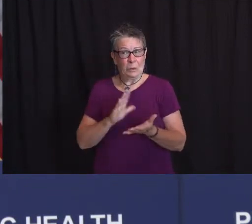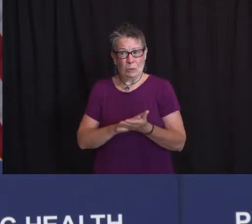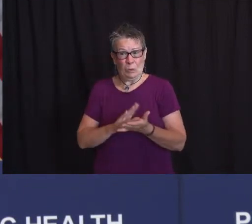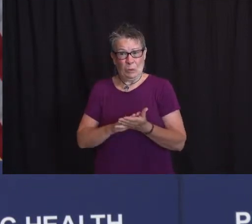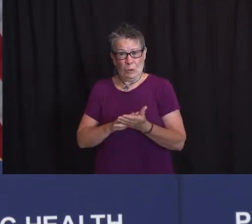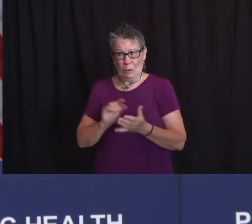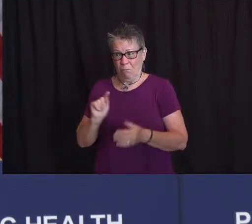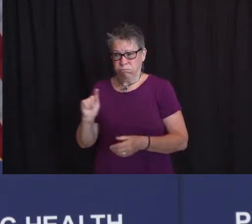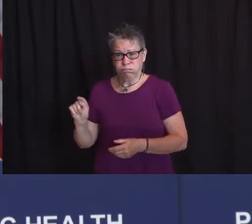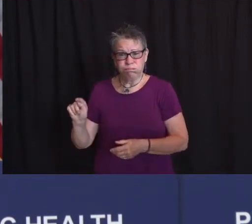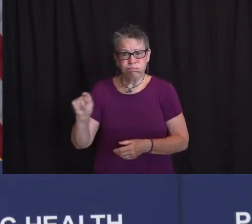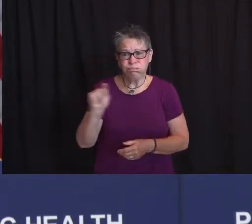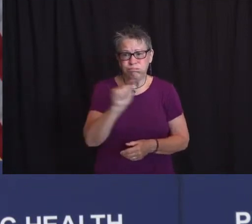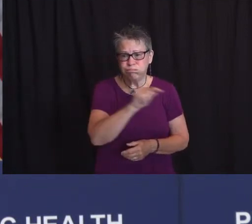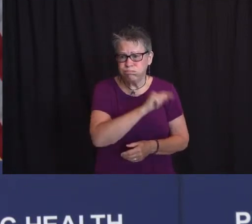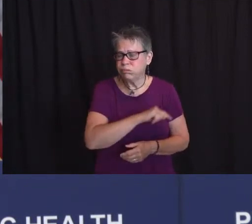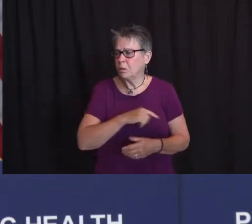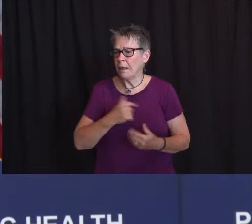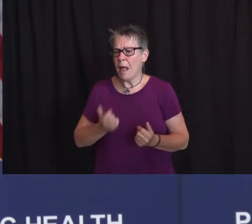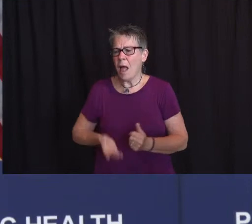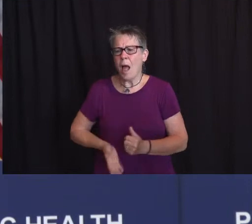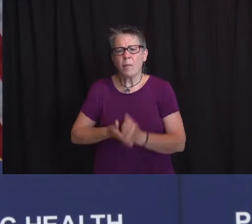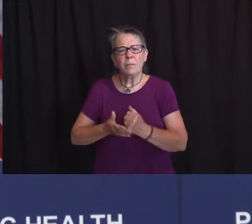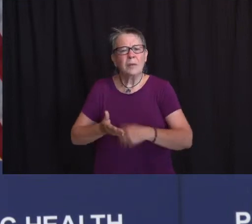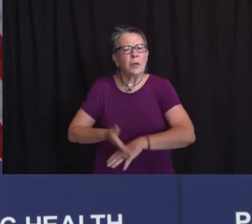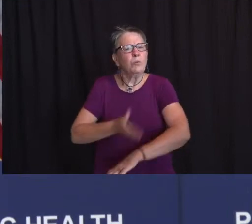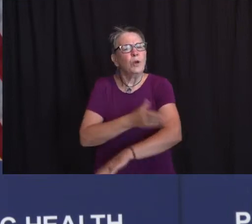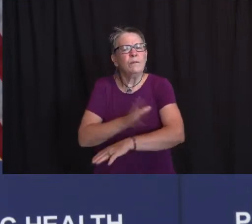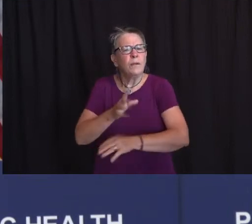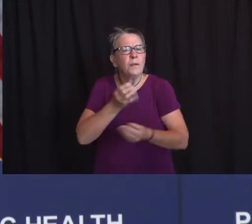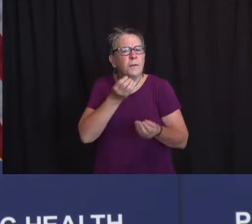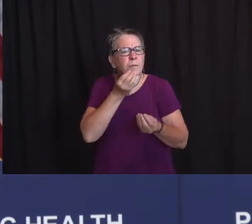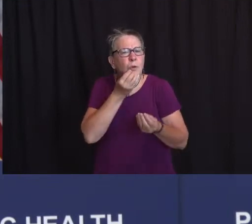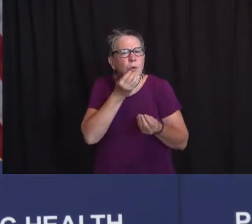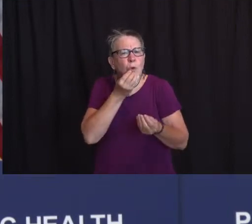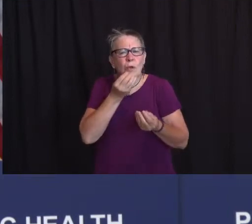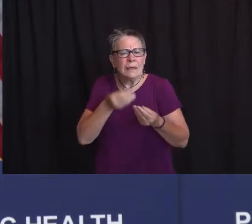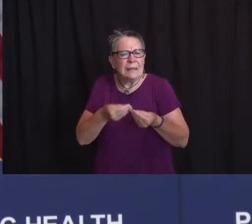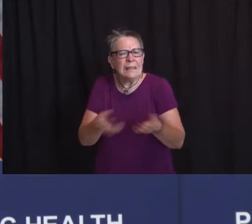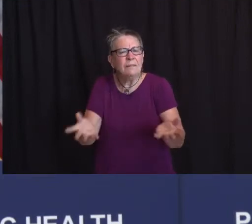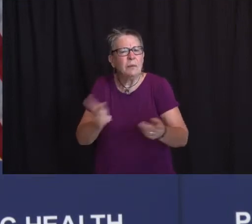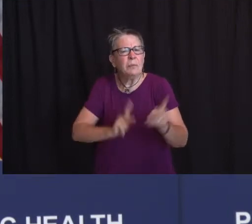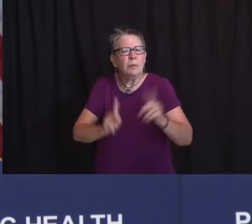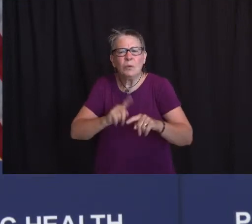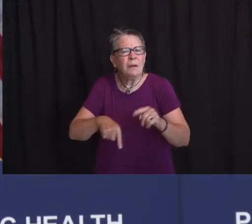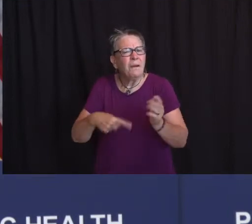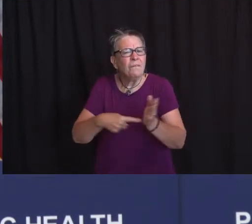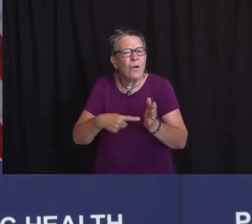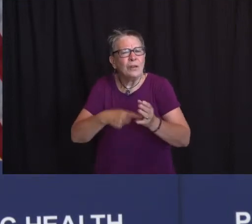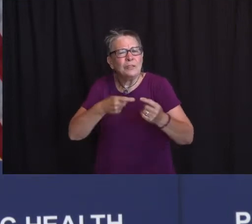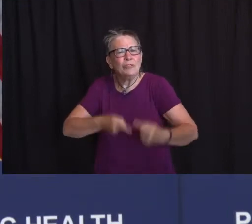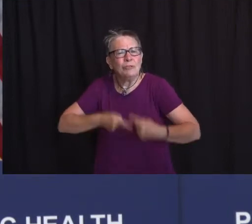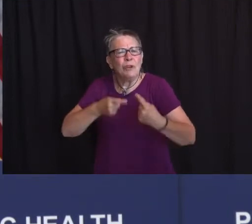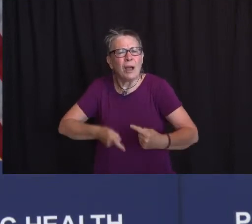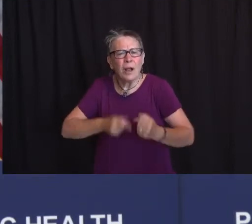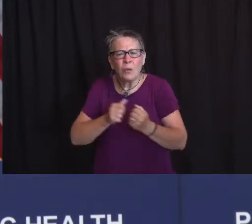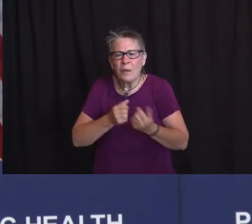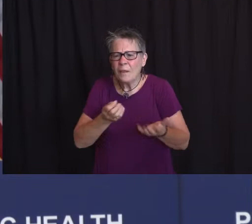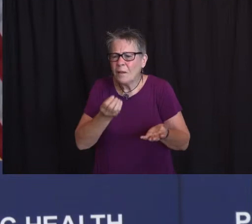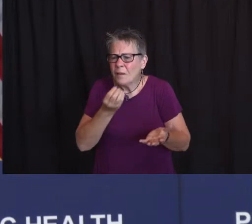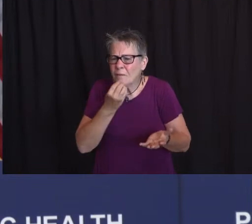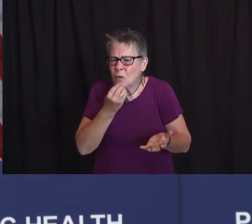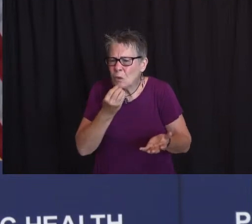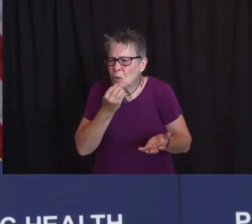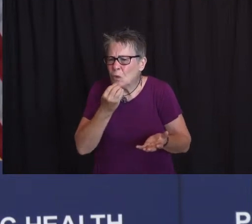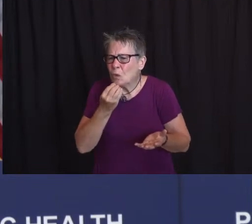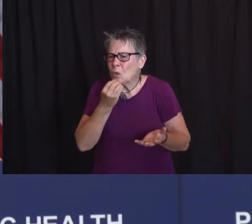on our campuses. 19 of our institutions received the Hunger-Free Campus designation, and 11 of those will receive grant